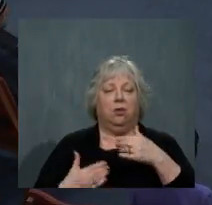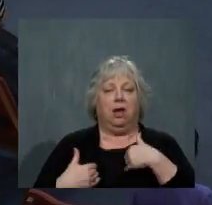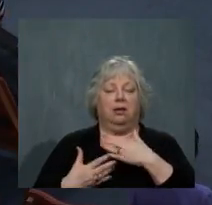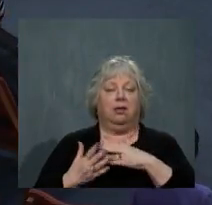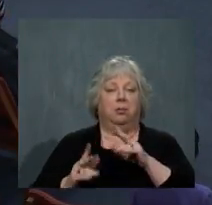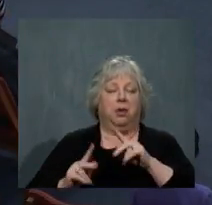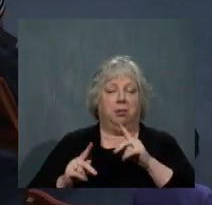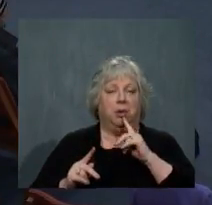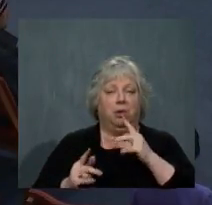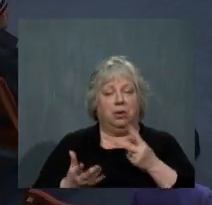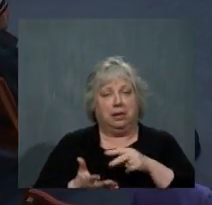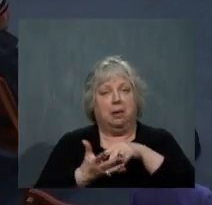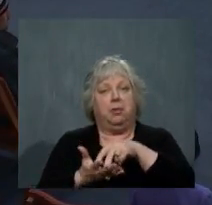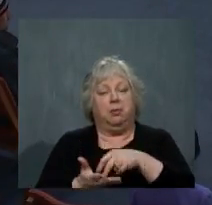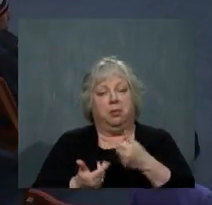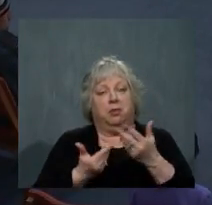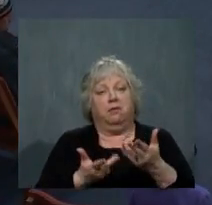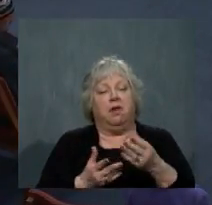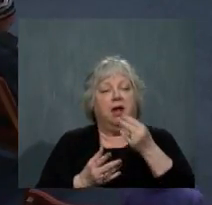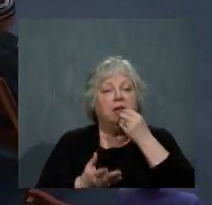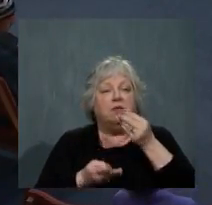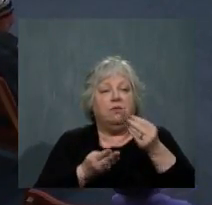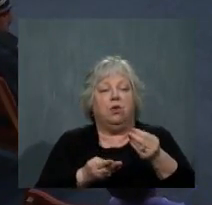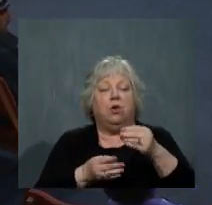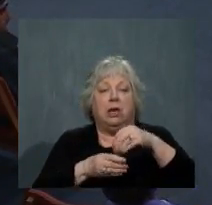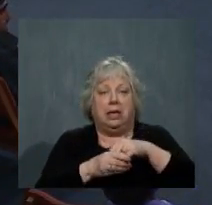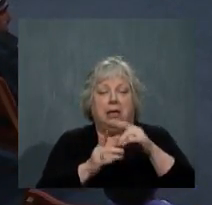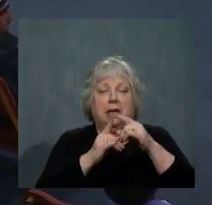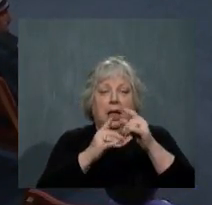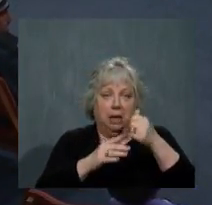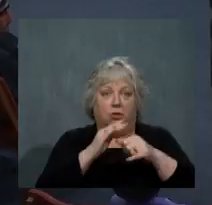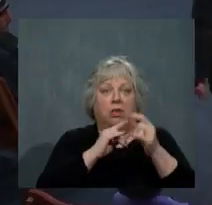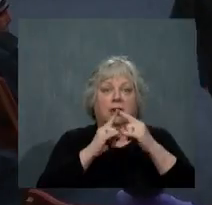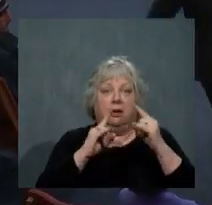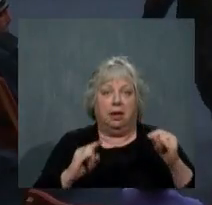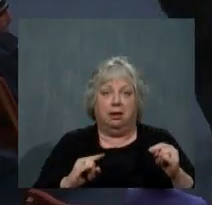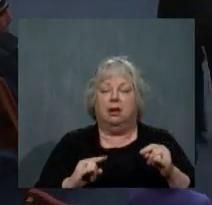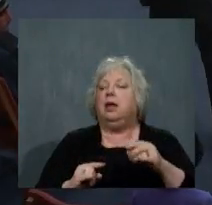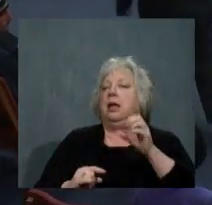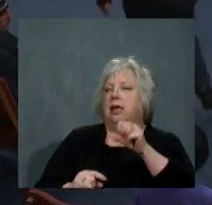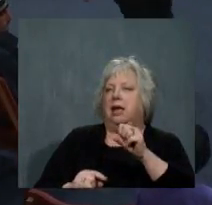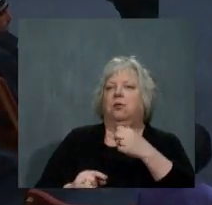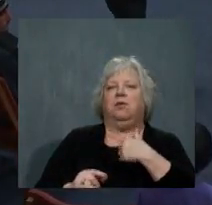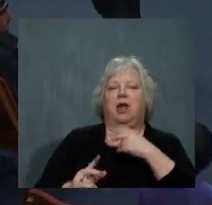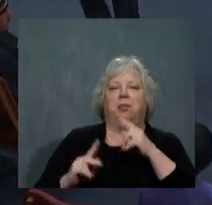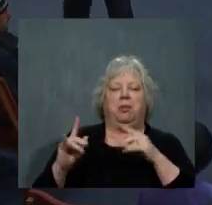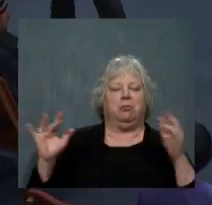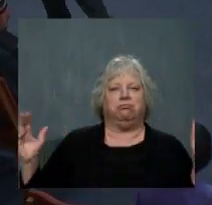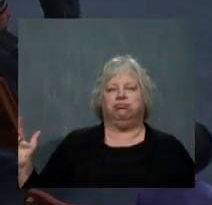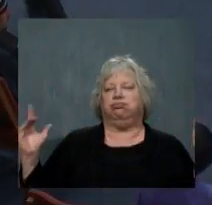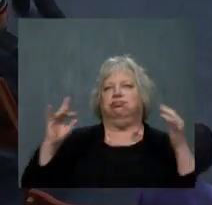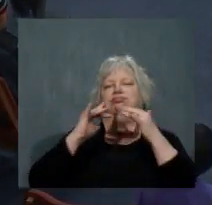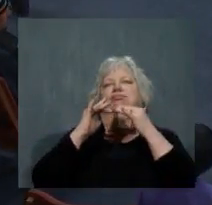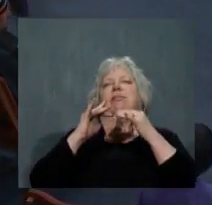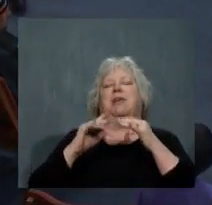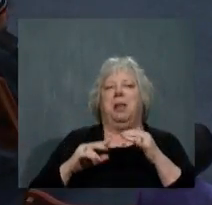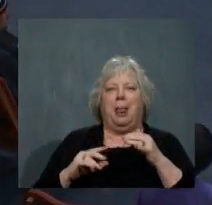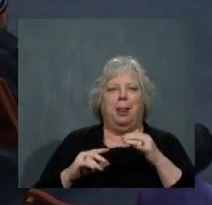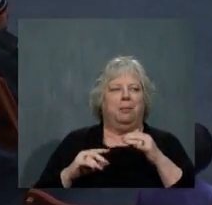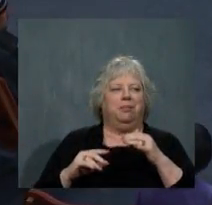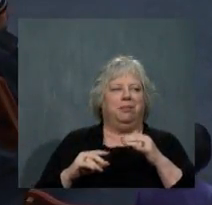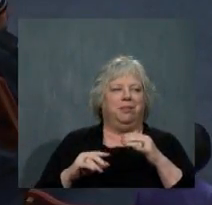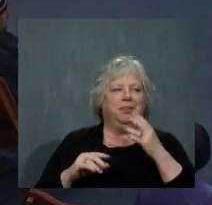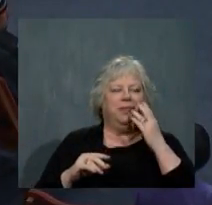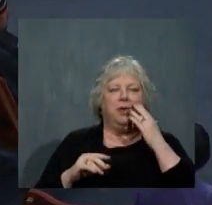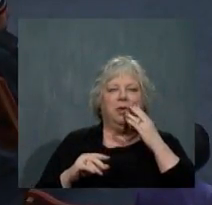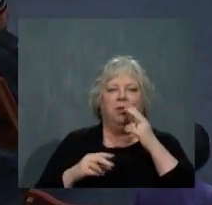to provide food at the tent? Yes. And that's already organized? Yes. We've actually had people come out of the woodwork, because they've, you